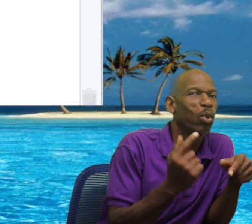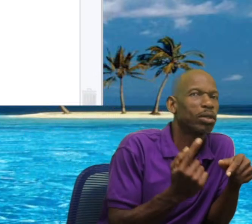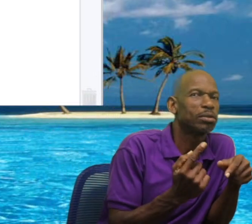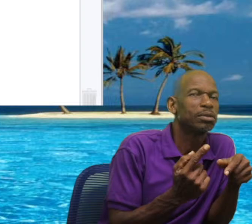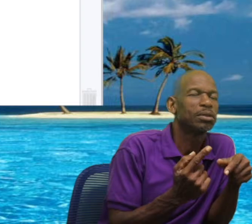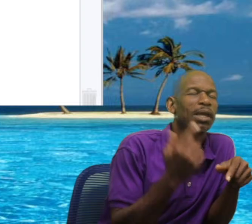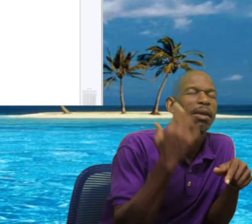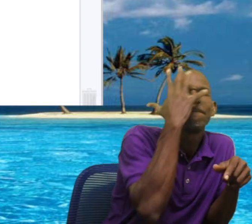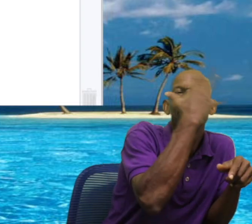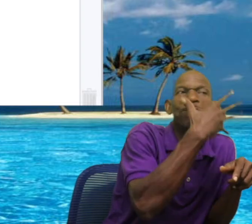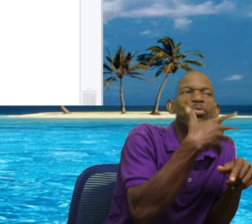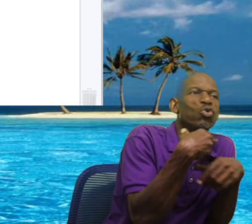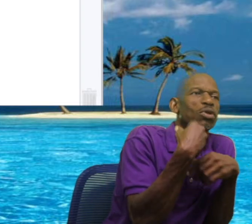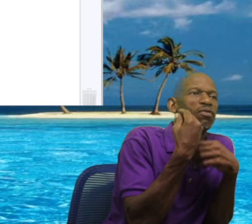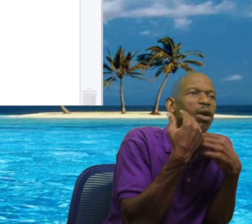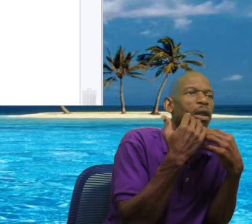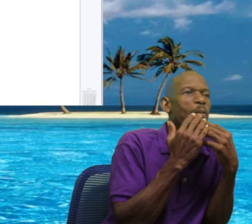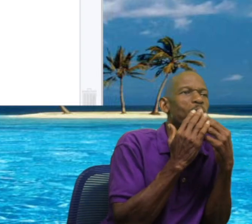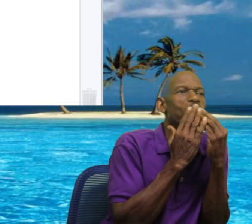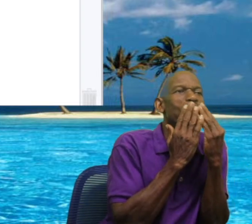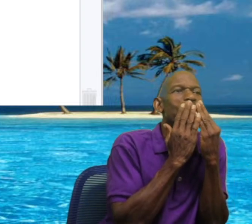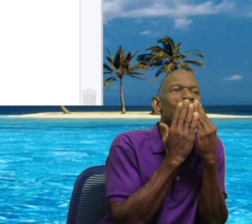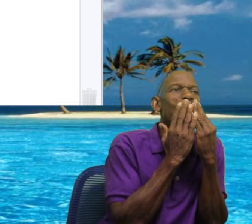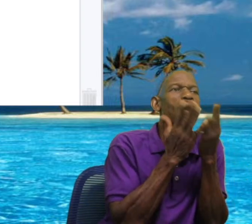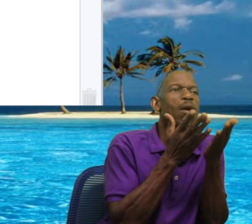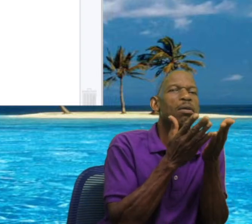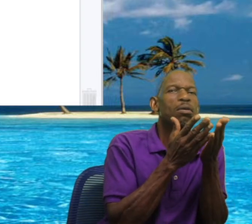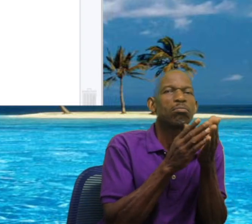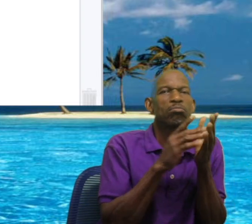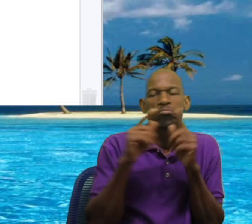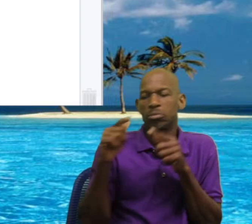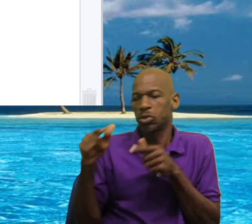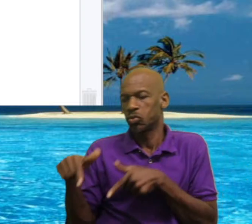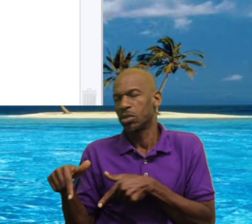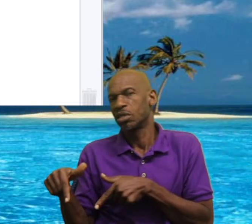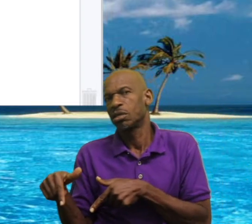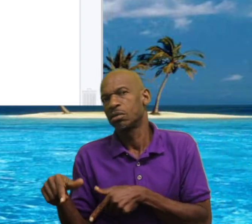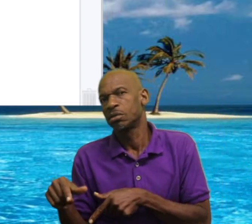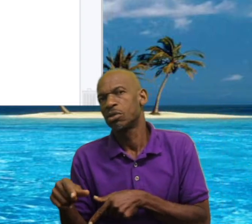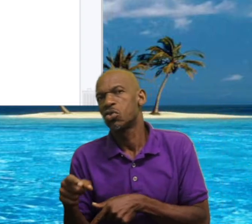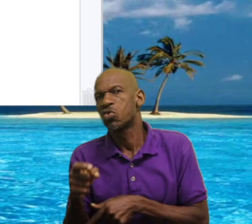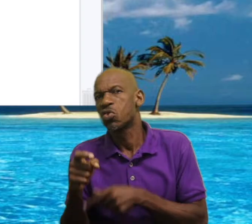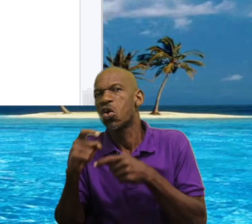The opposite of beautiful, ugly.